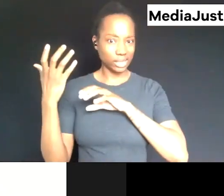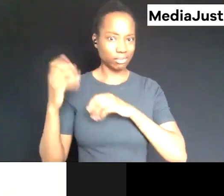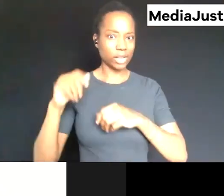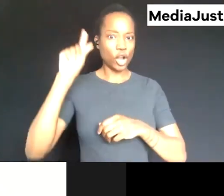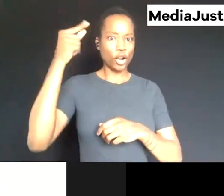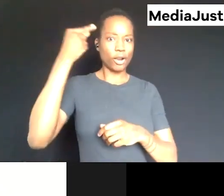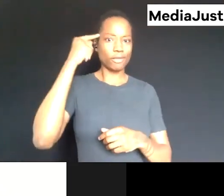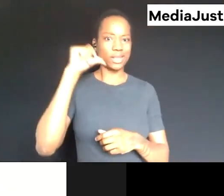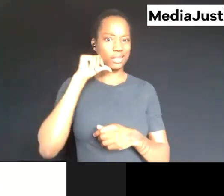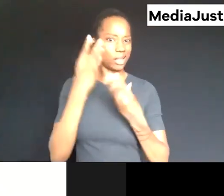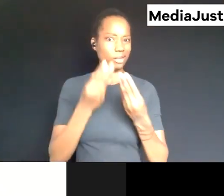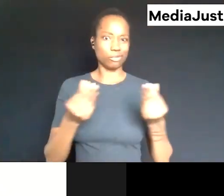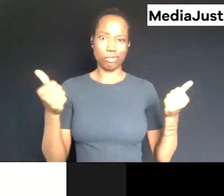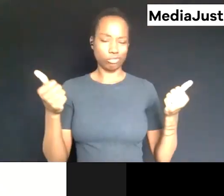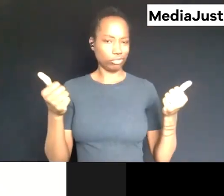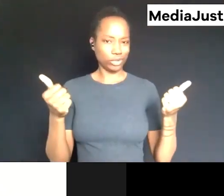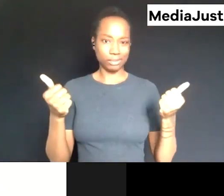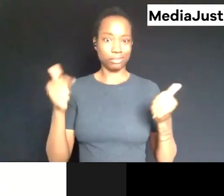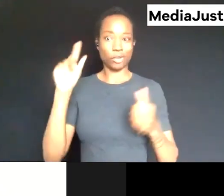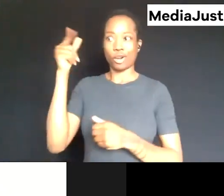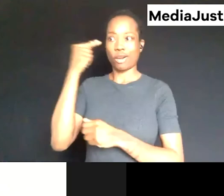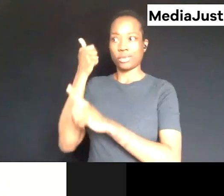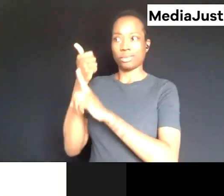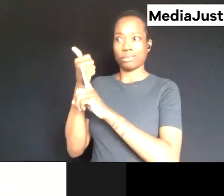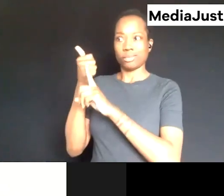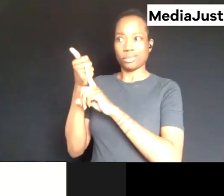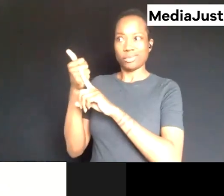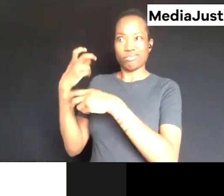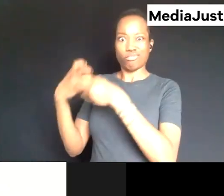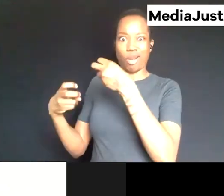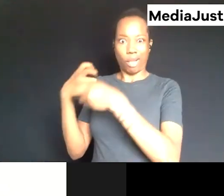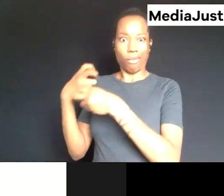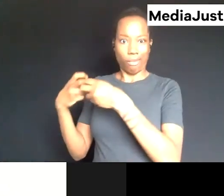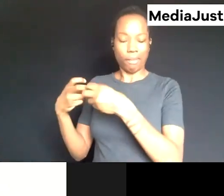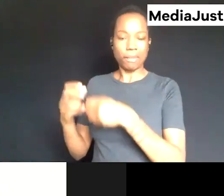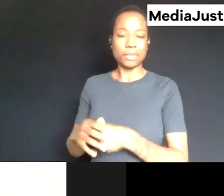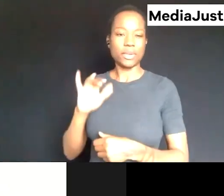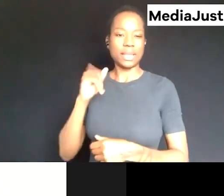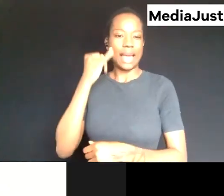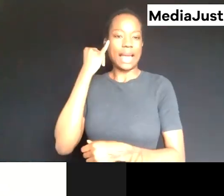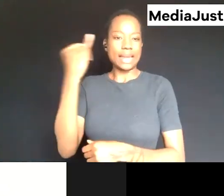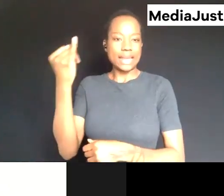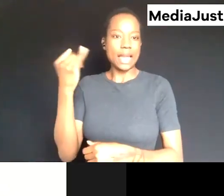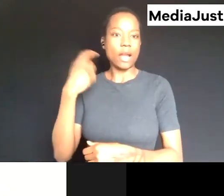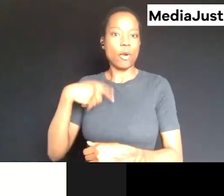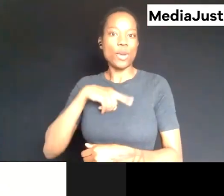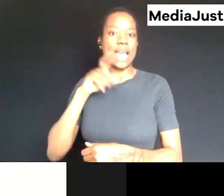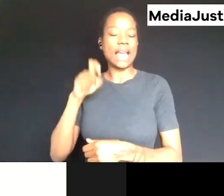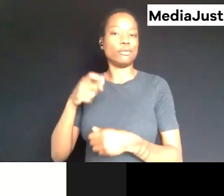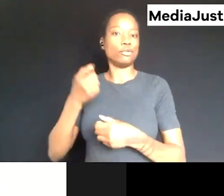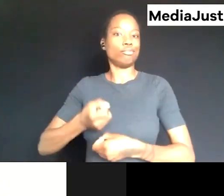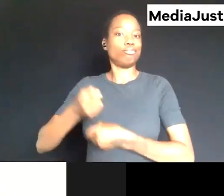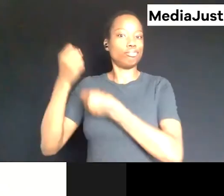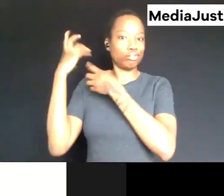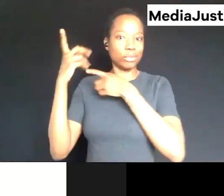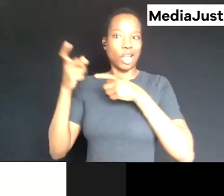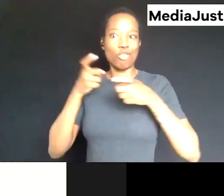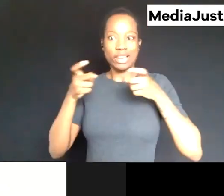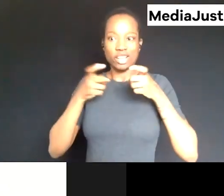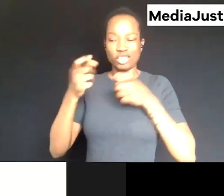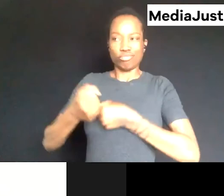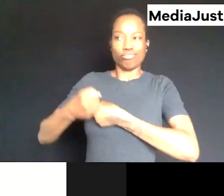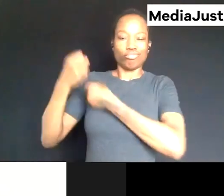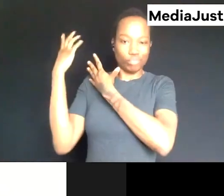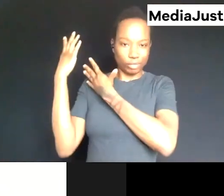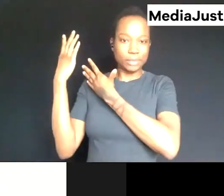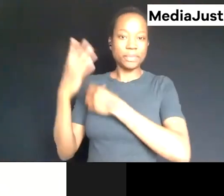problem. You know, government is the problem. So the idea that like, we got to strip regulation out of the way. And they